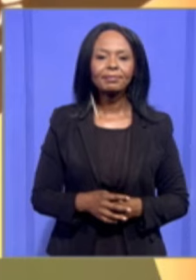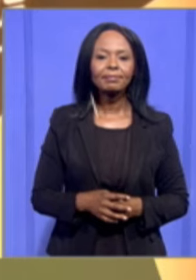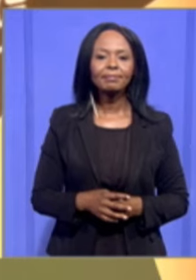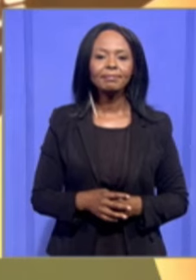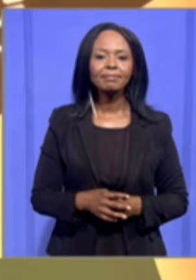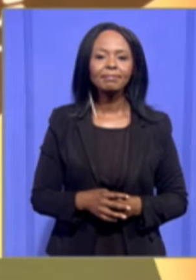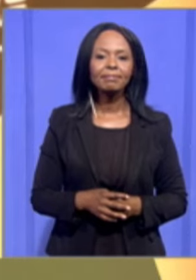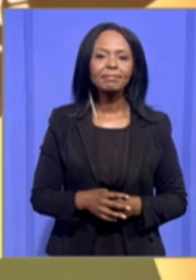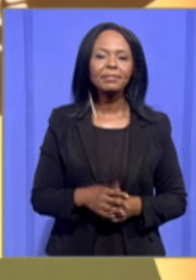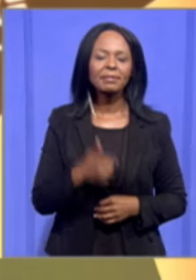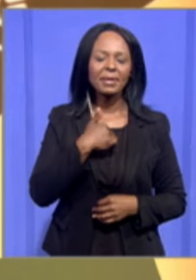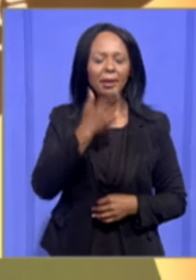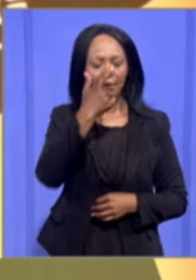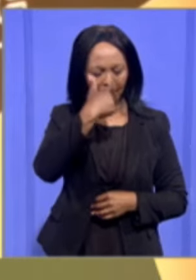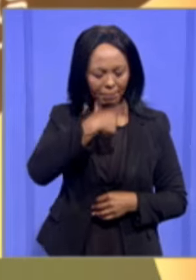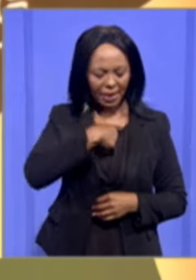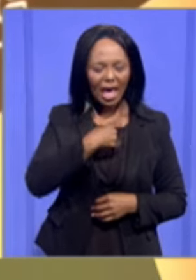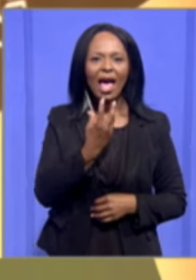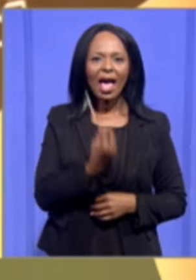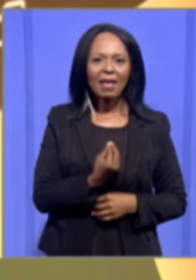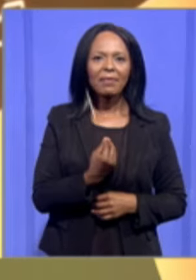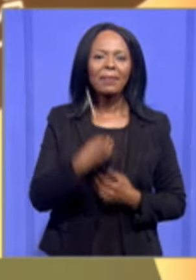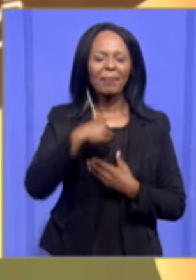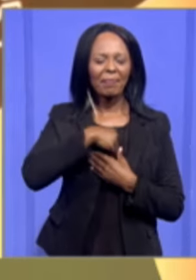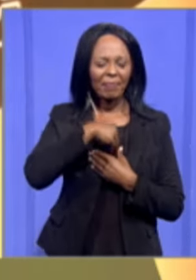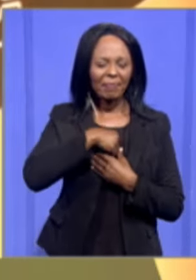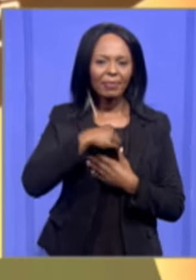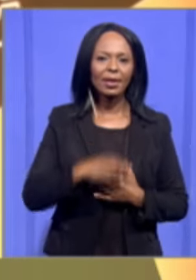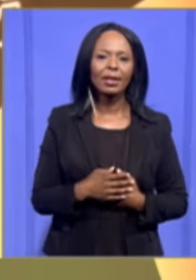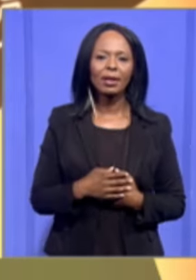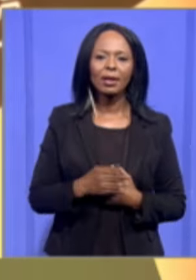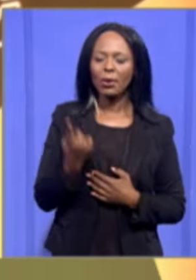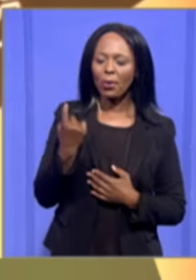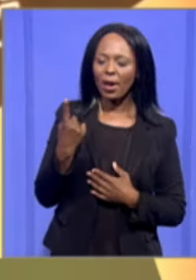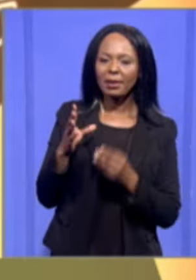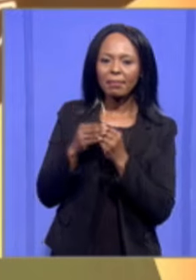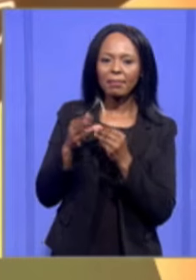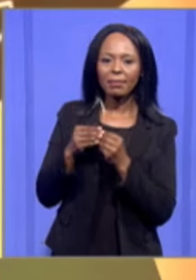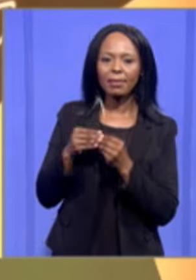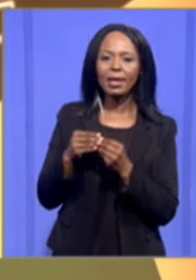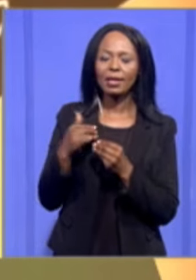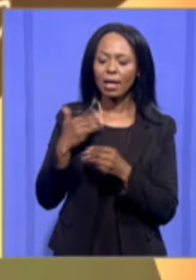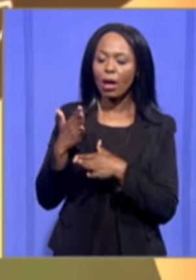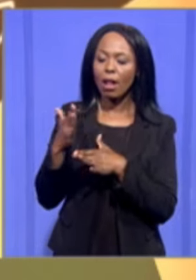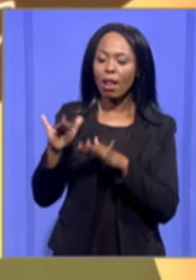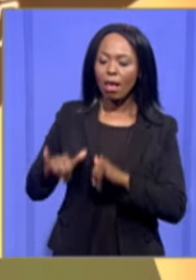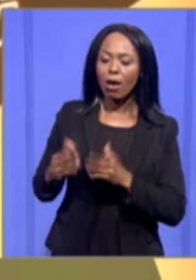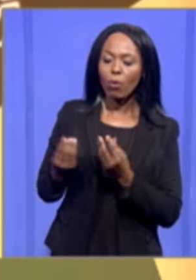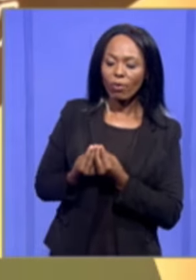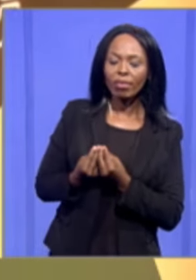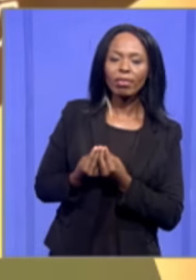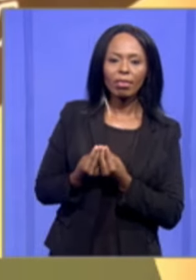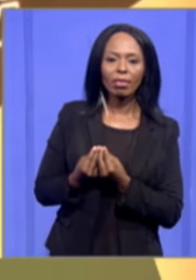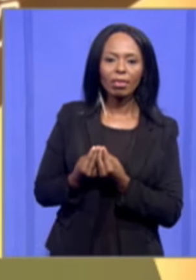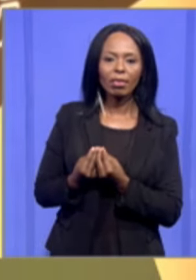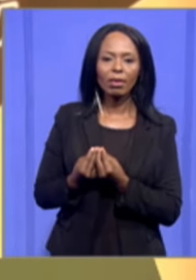I'm so sad because yo mongwe wa bona batho ke be ke dula le yena.